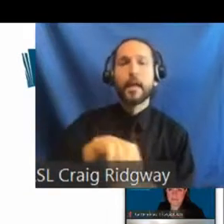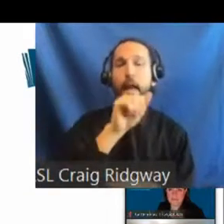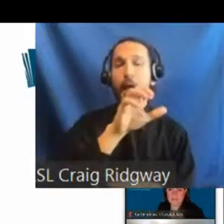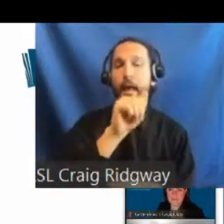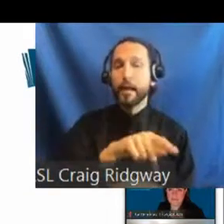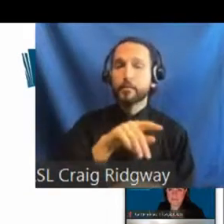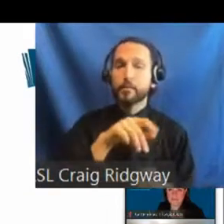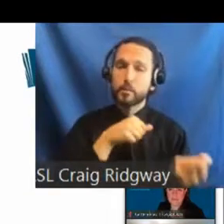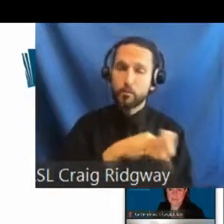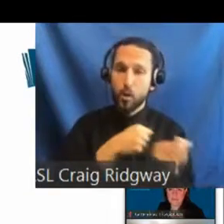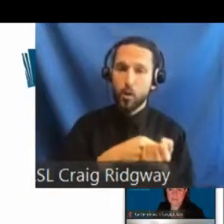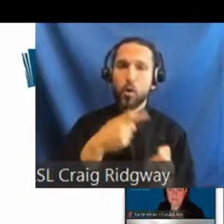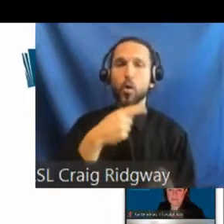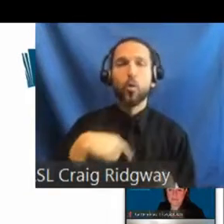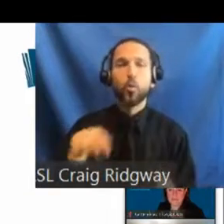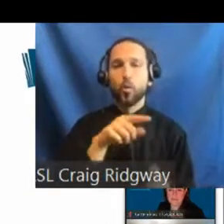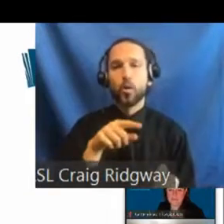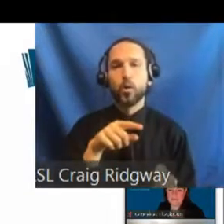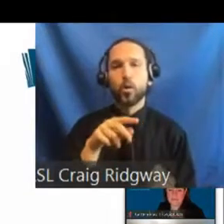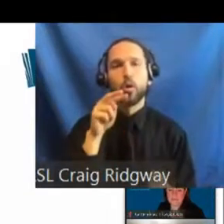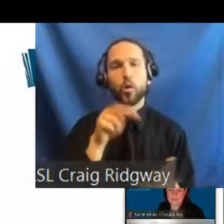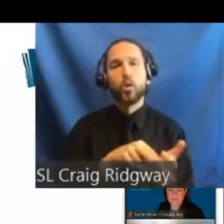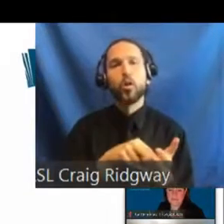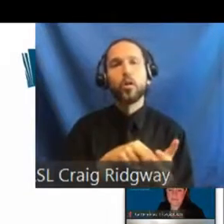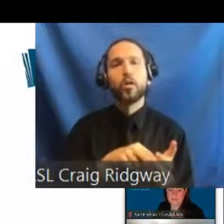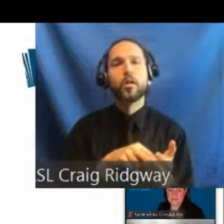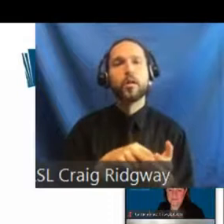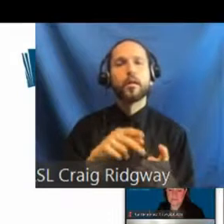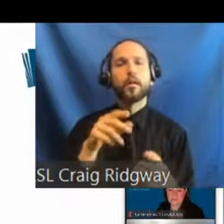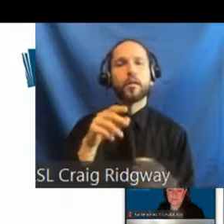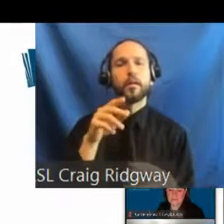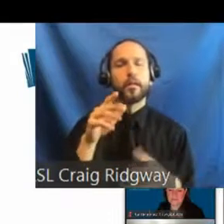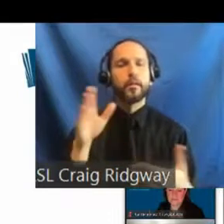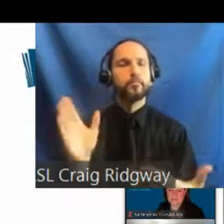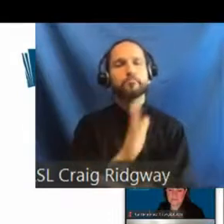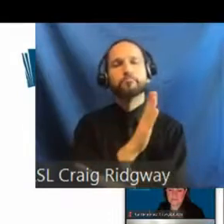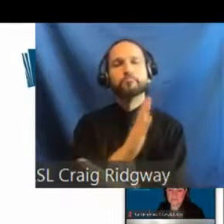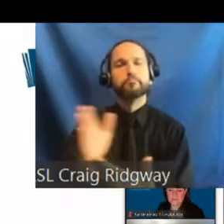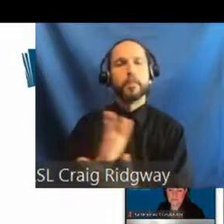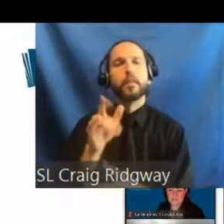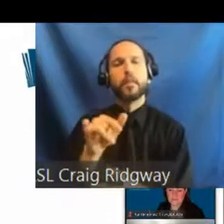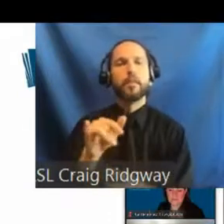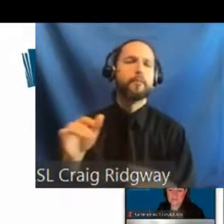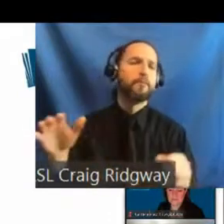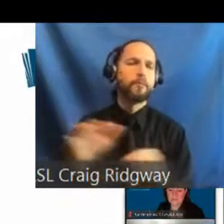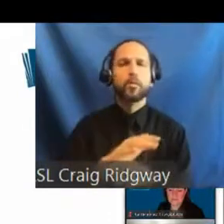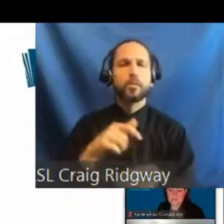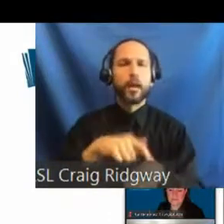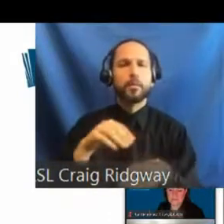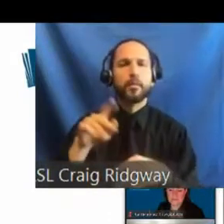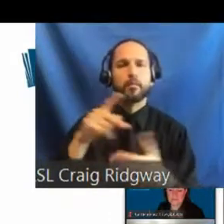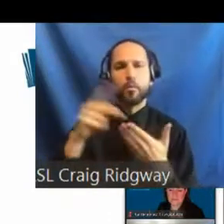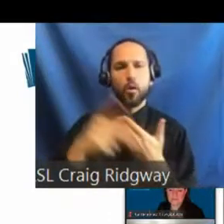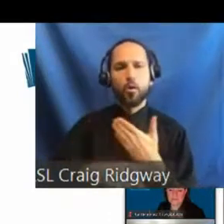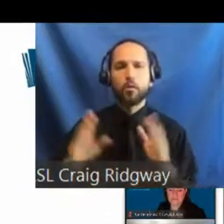supports, we span over the individual's duration in the program, or essentially their lifespan.